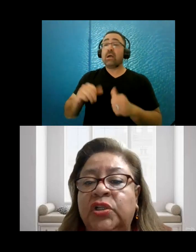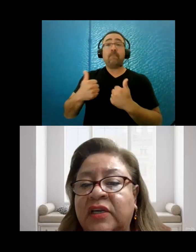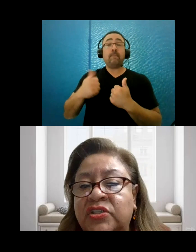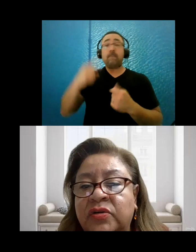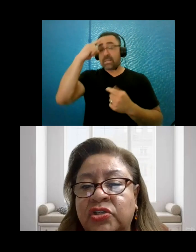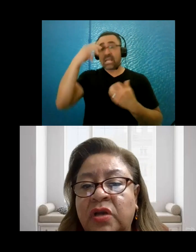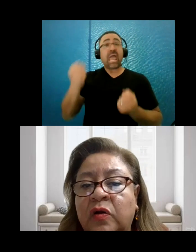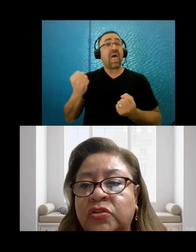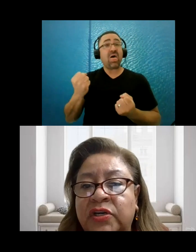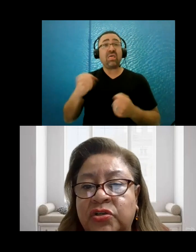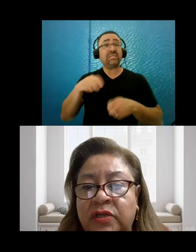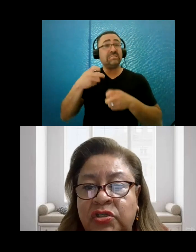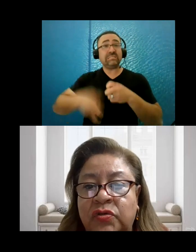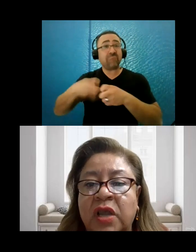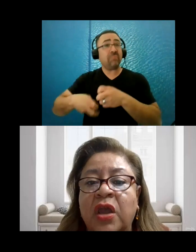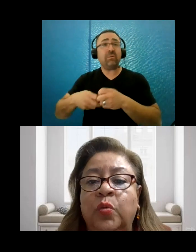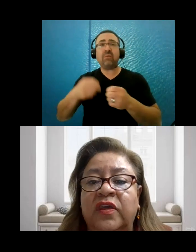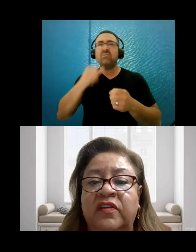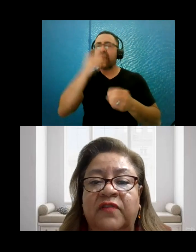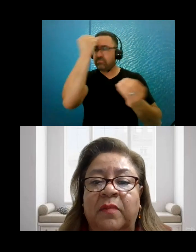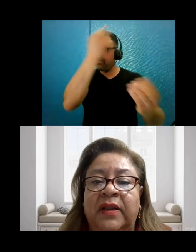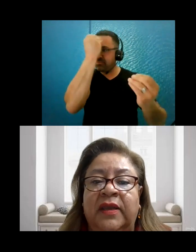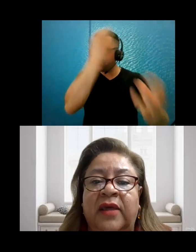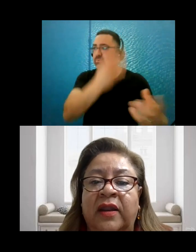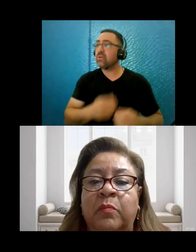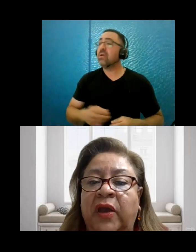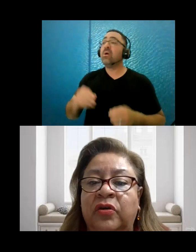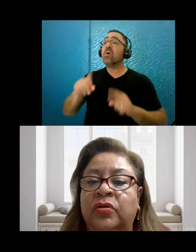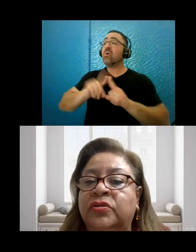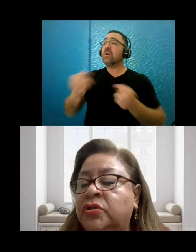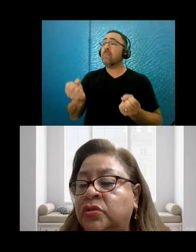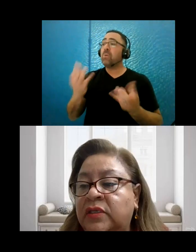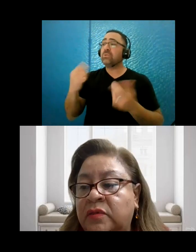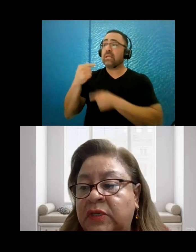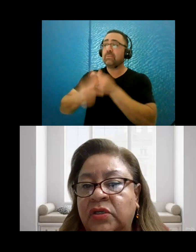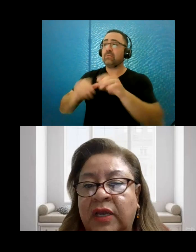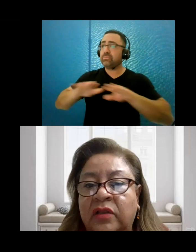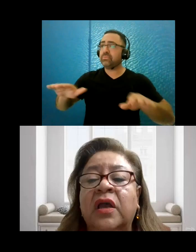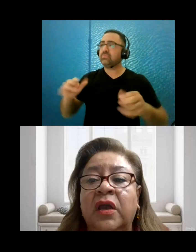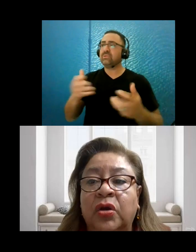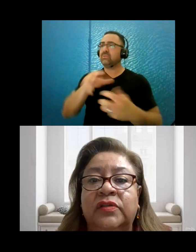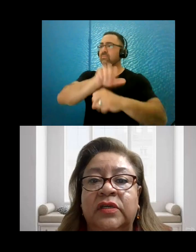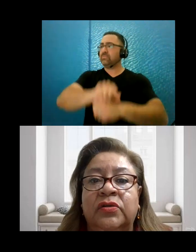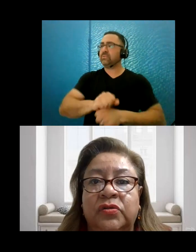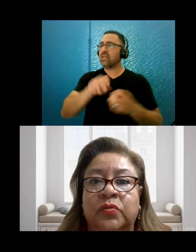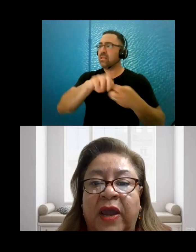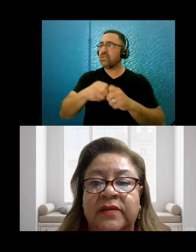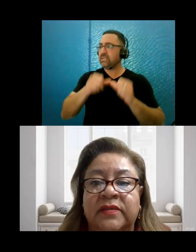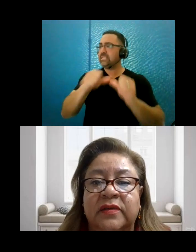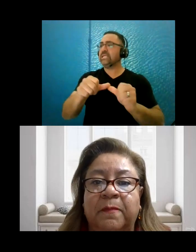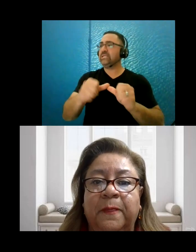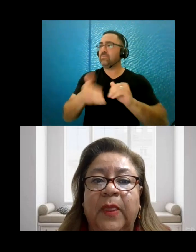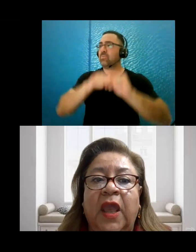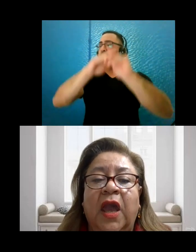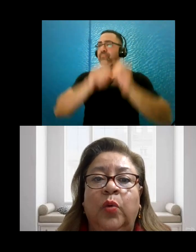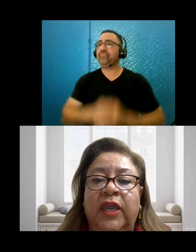the multi-generational acculturation issues within the family that impact the older adults, and their mental health continues to